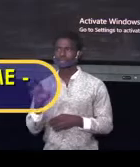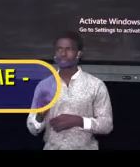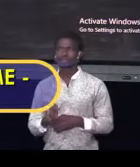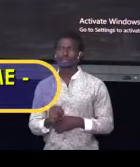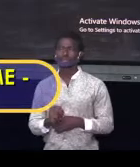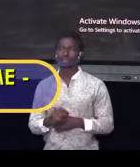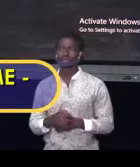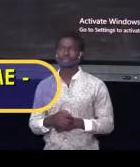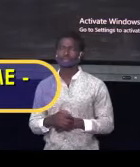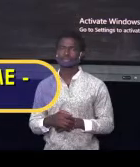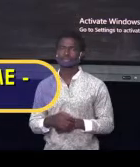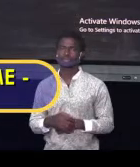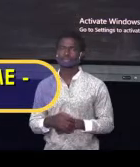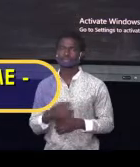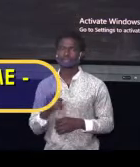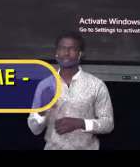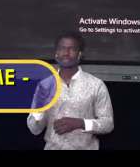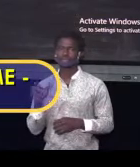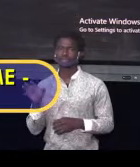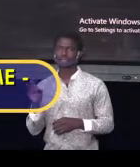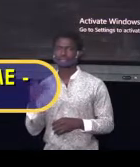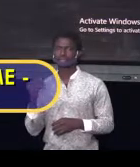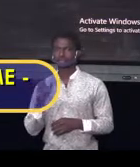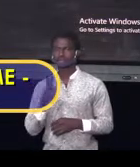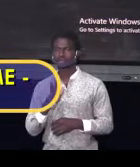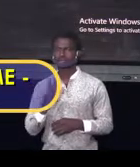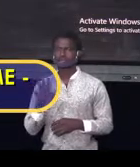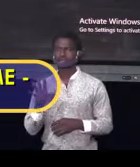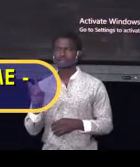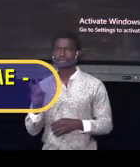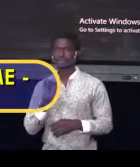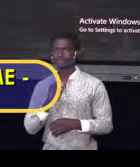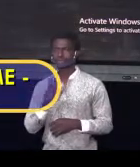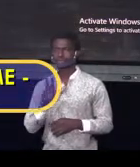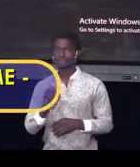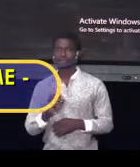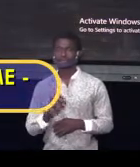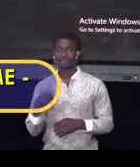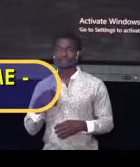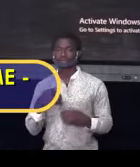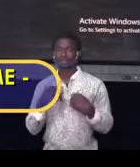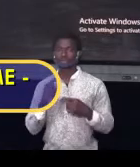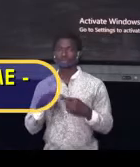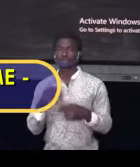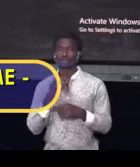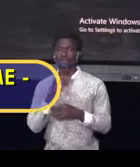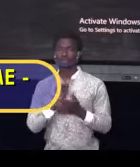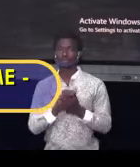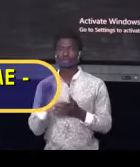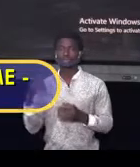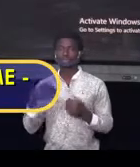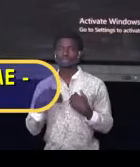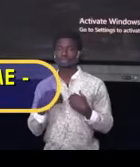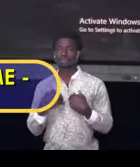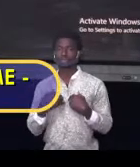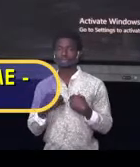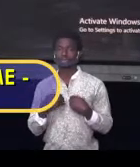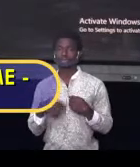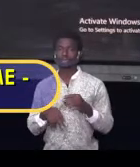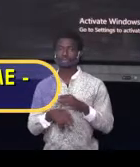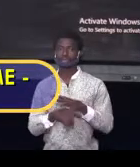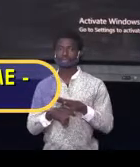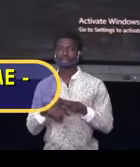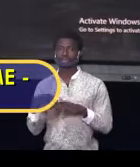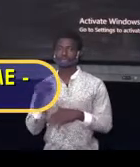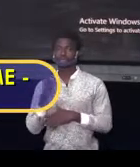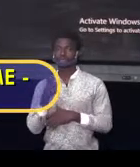going to use as the common denominator. The LCM of 3, 5, and 6 is 30. So we have to make sure they have a denominator of 30. So